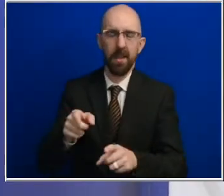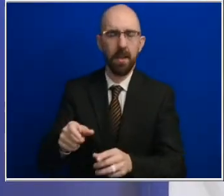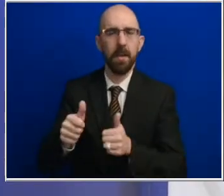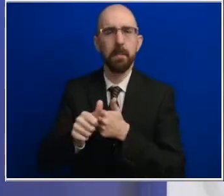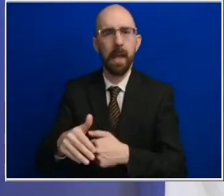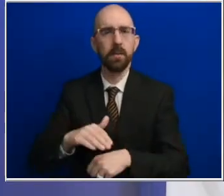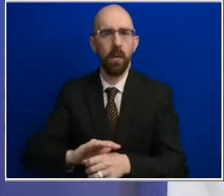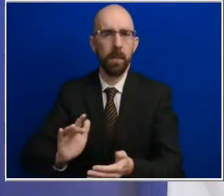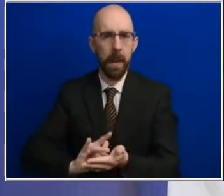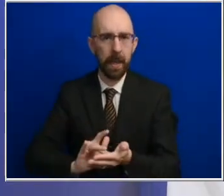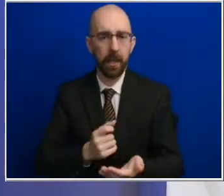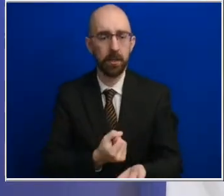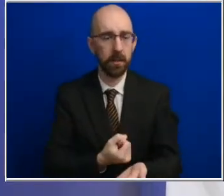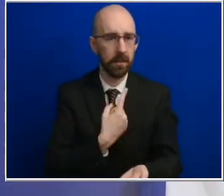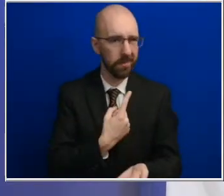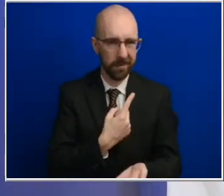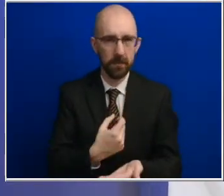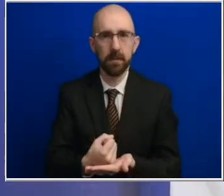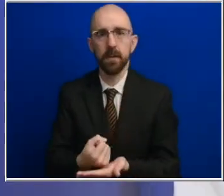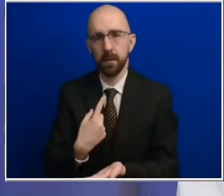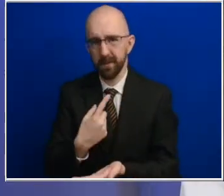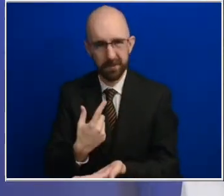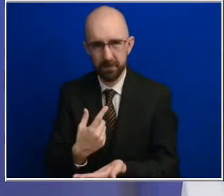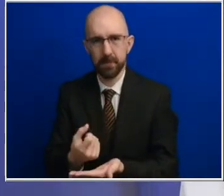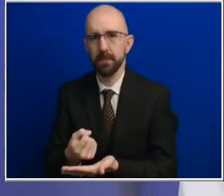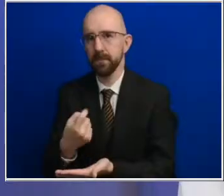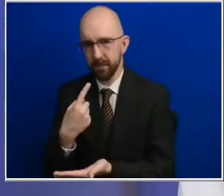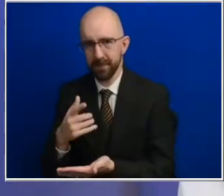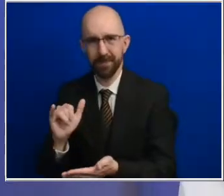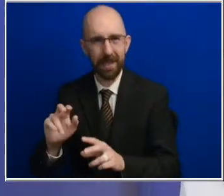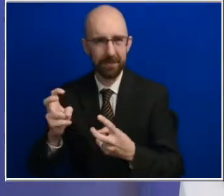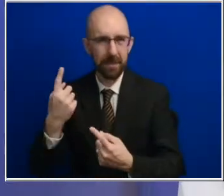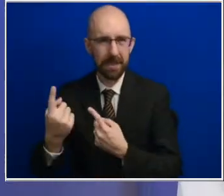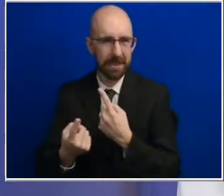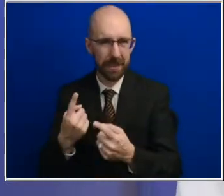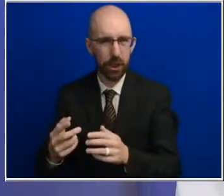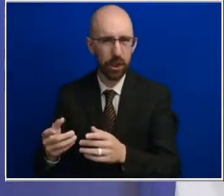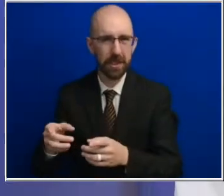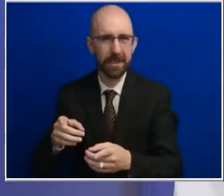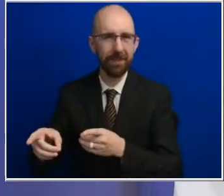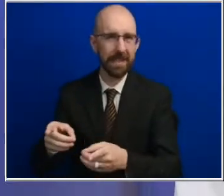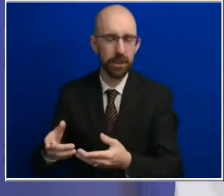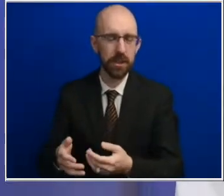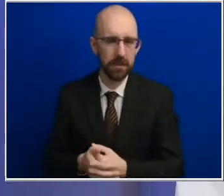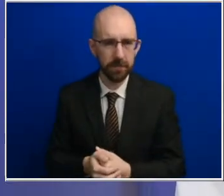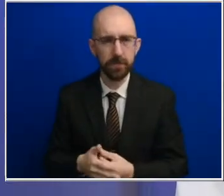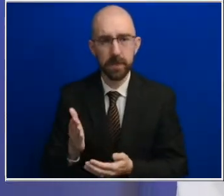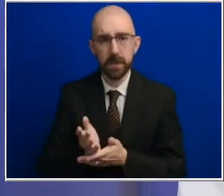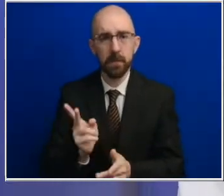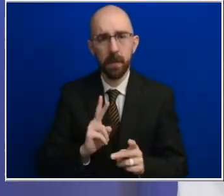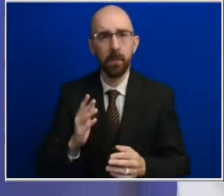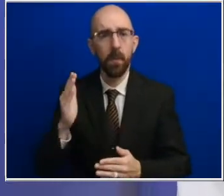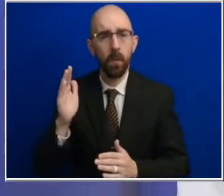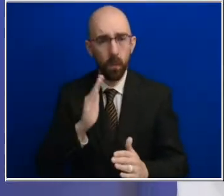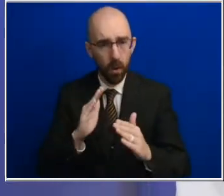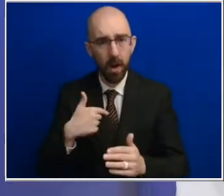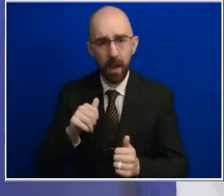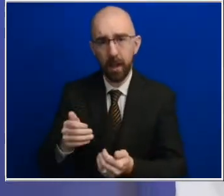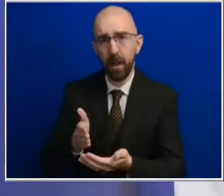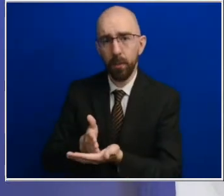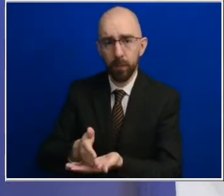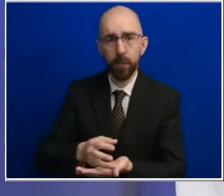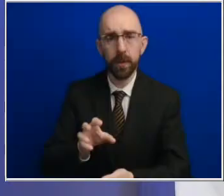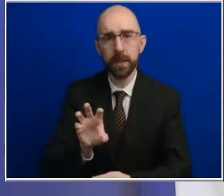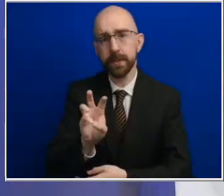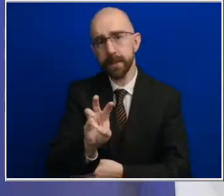people try. And I think that's an important message, because I think a lot of people worry, like, well, maybe if I can get to that 6th or 7th combination, maybe